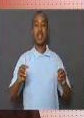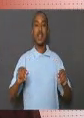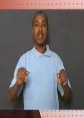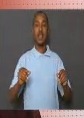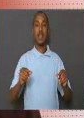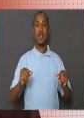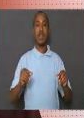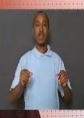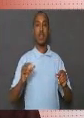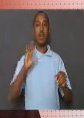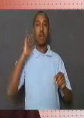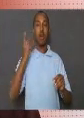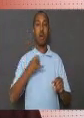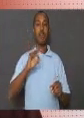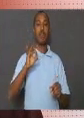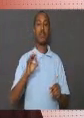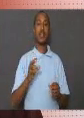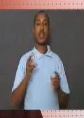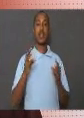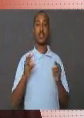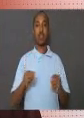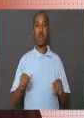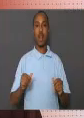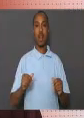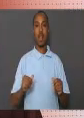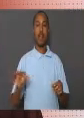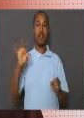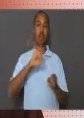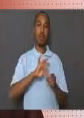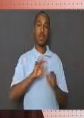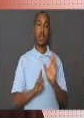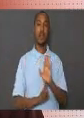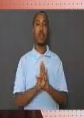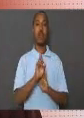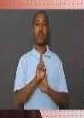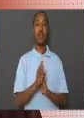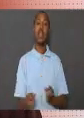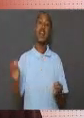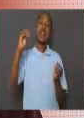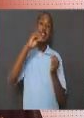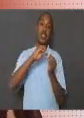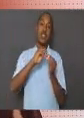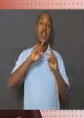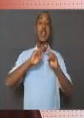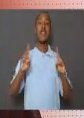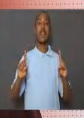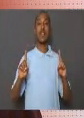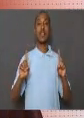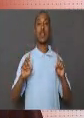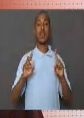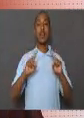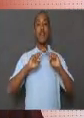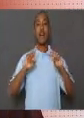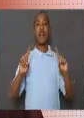the soil and the crop that is being grown. In addition, different varieties